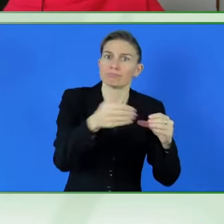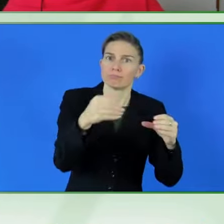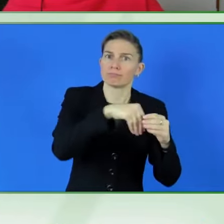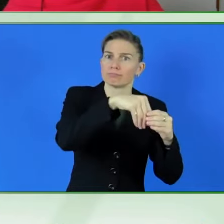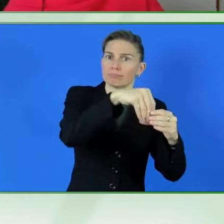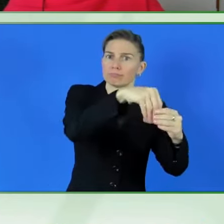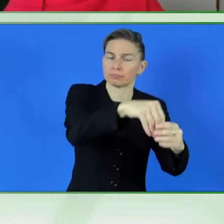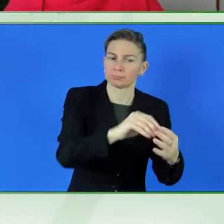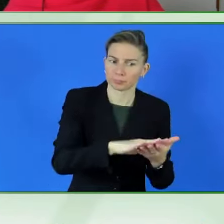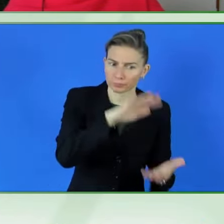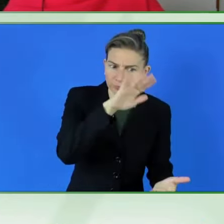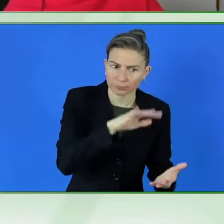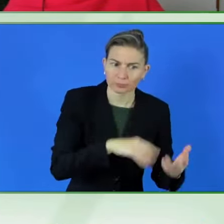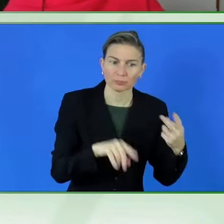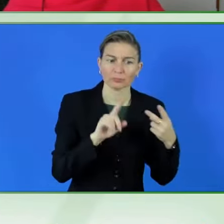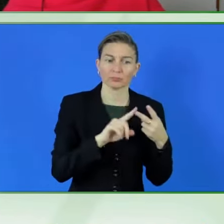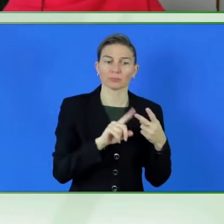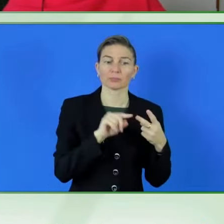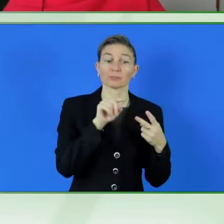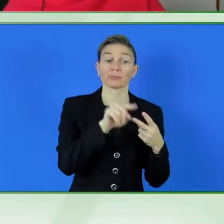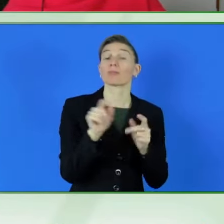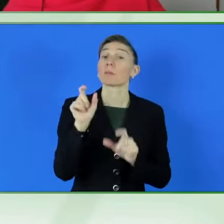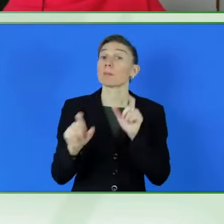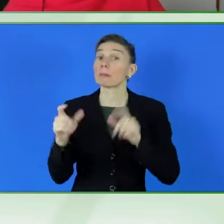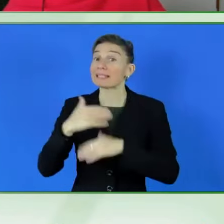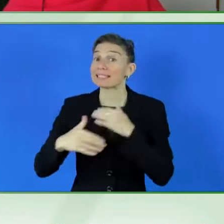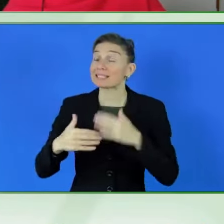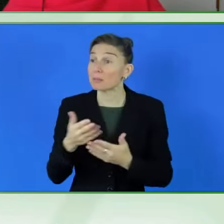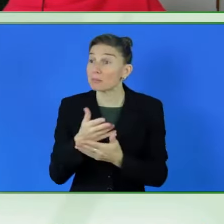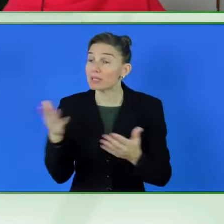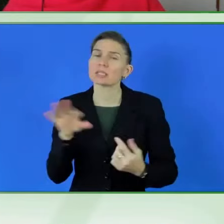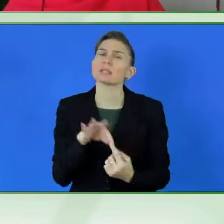transport for persons with disabilities,